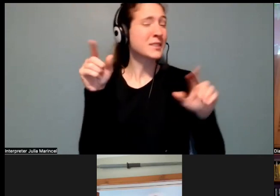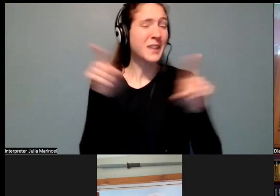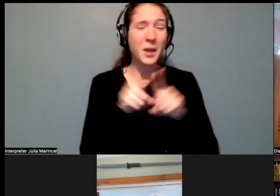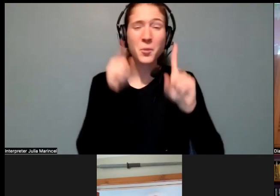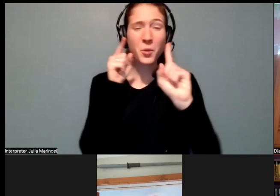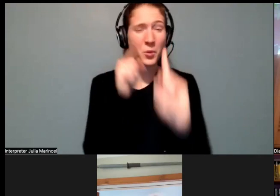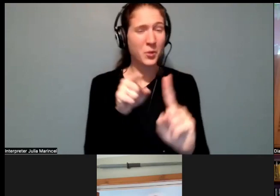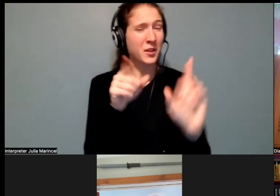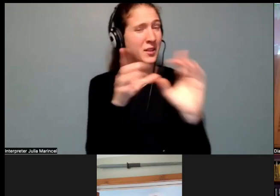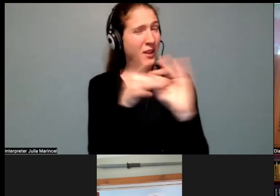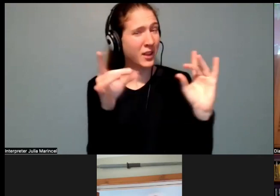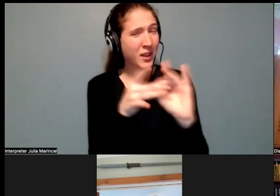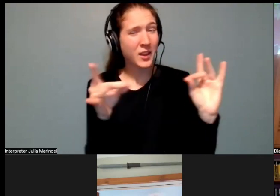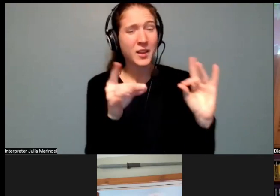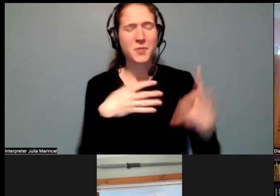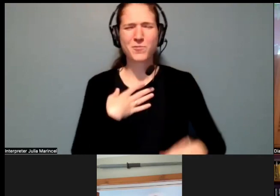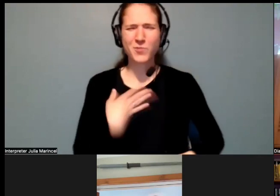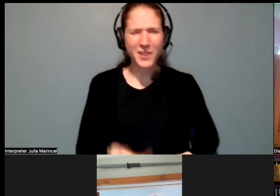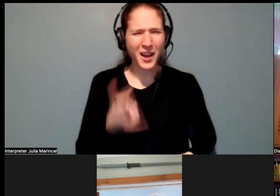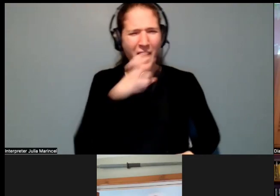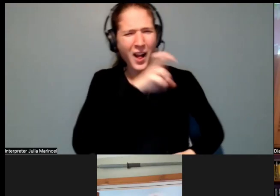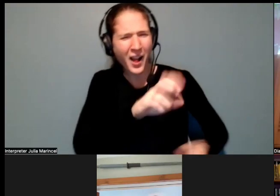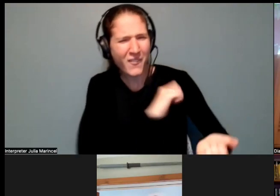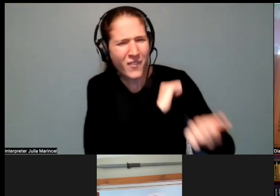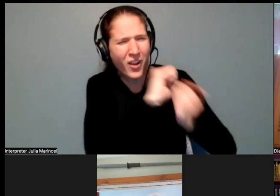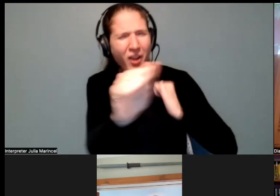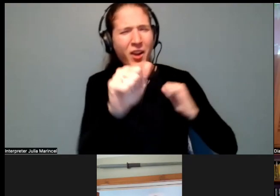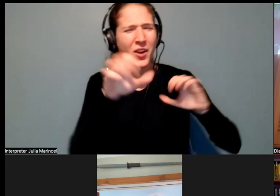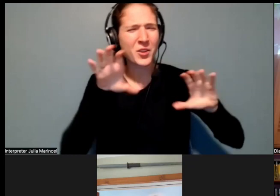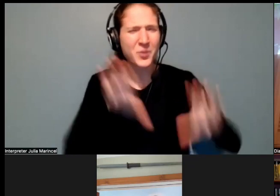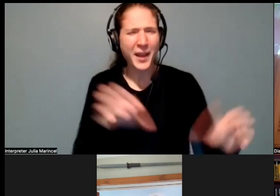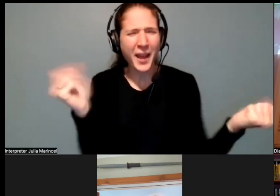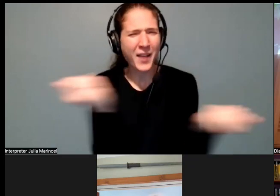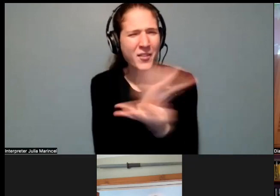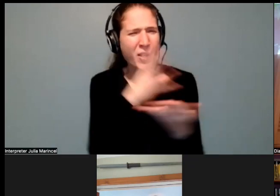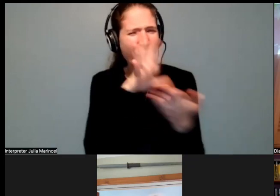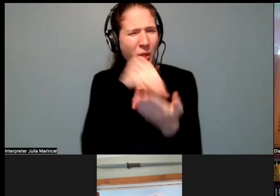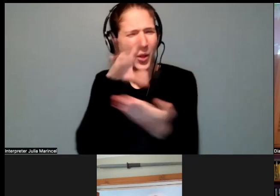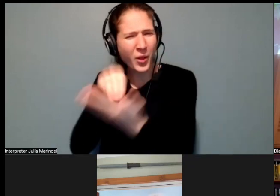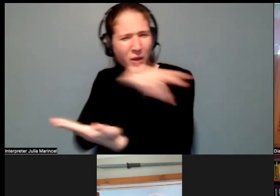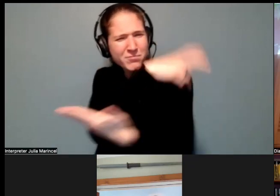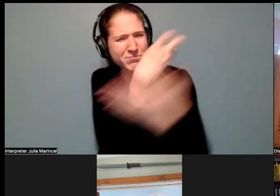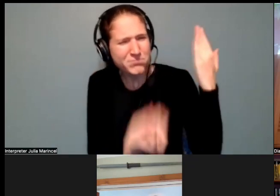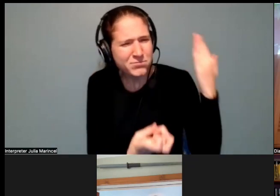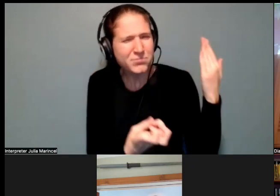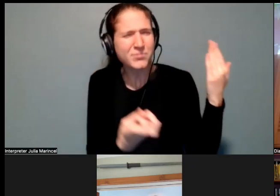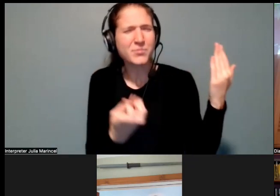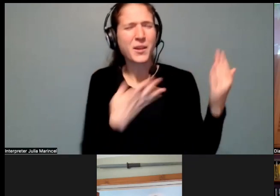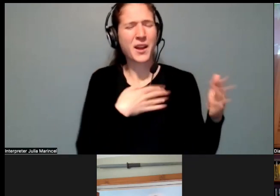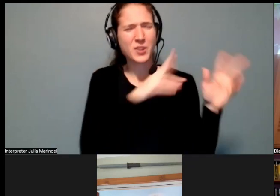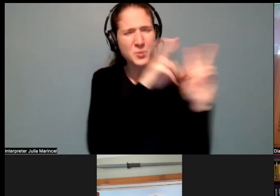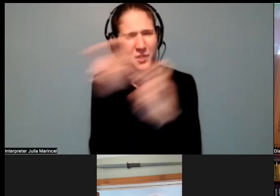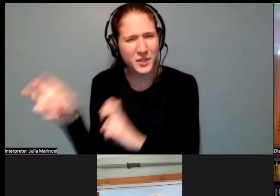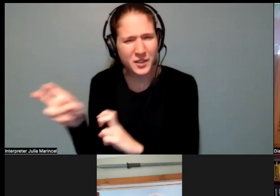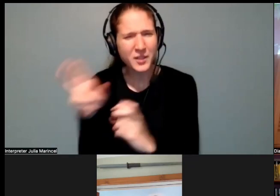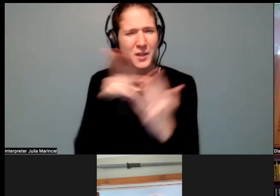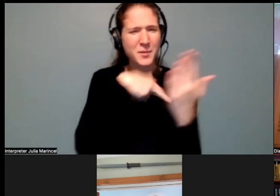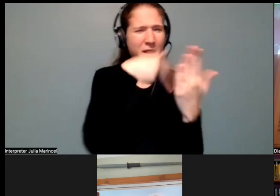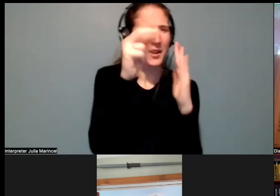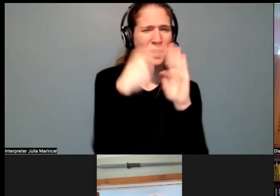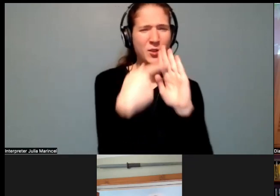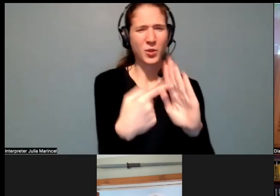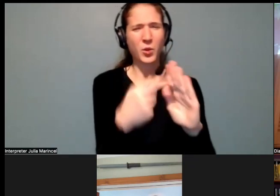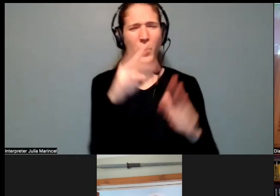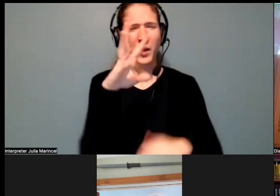no distance I won't go, almost nothing I won't do to learn all I can about my subjects, to make my paintings of wild animals as